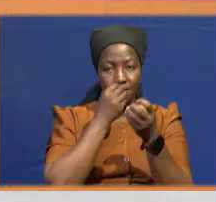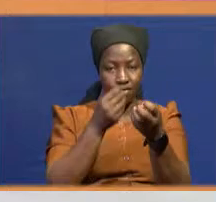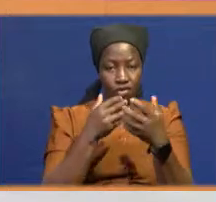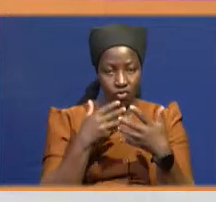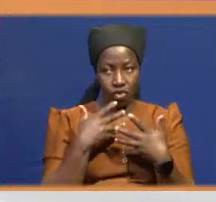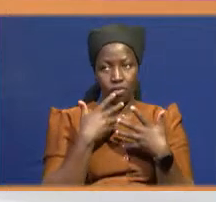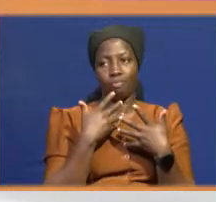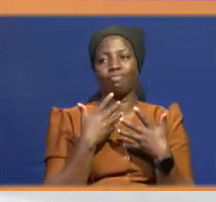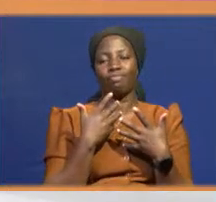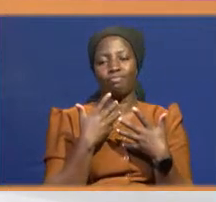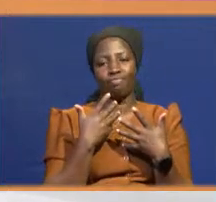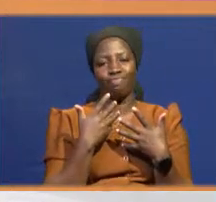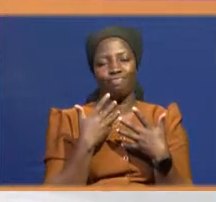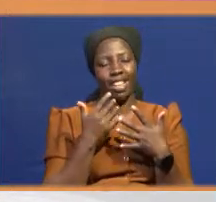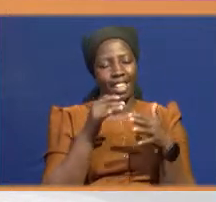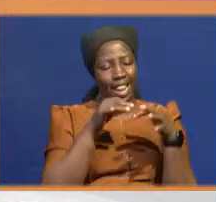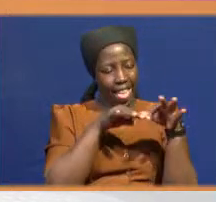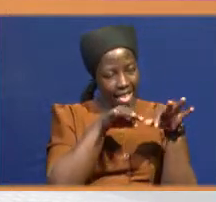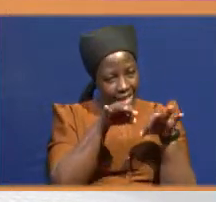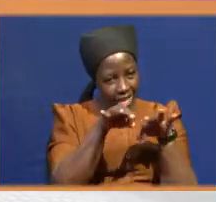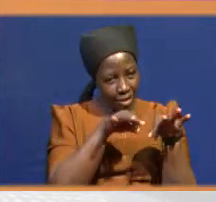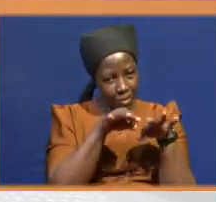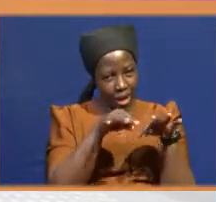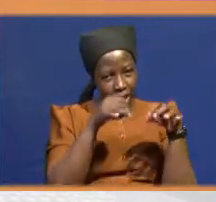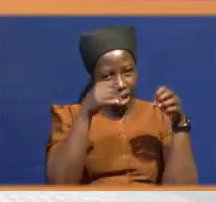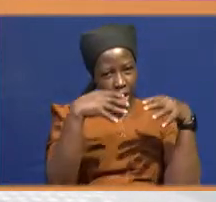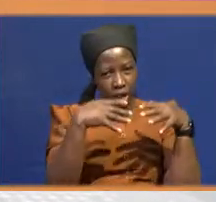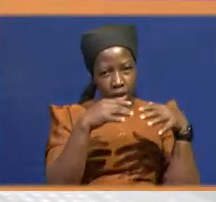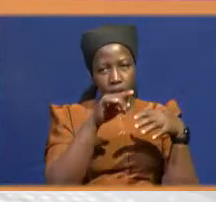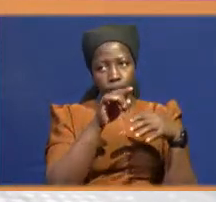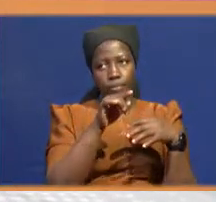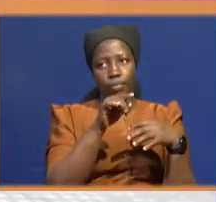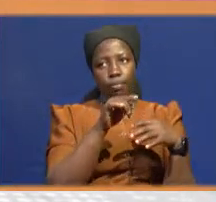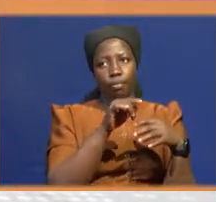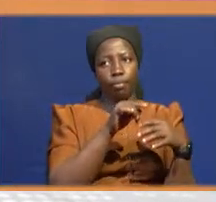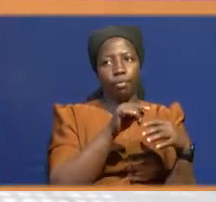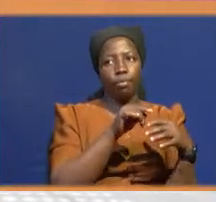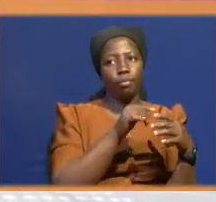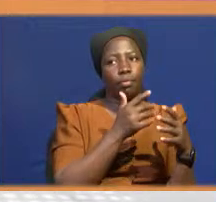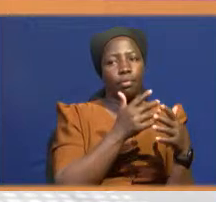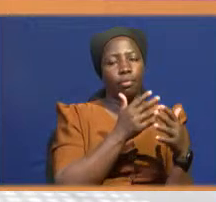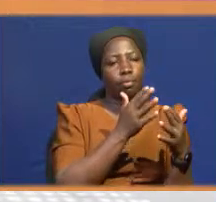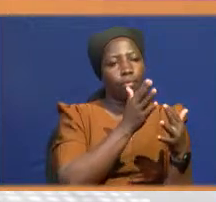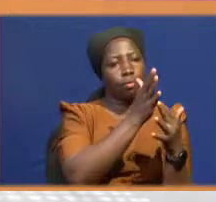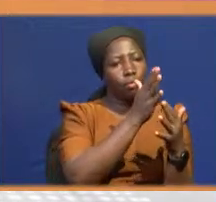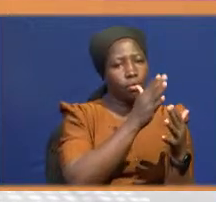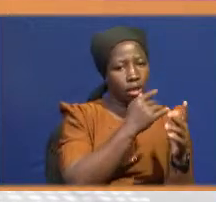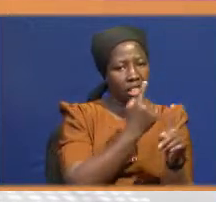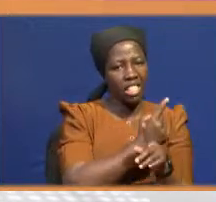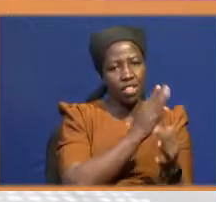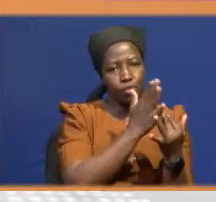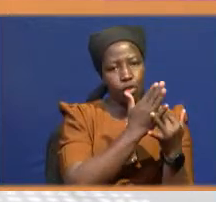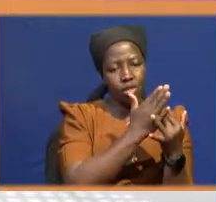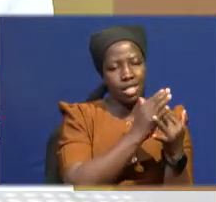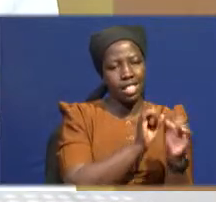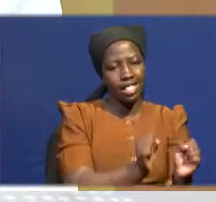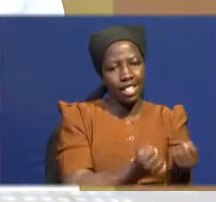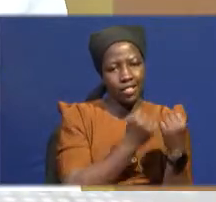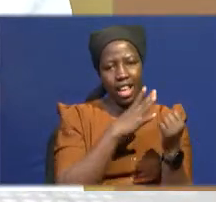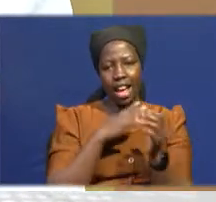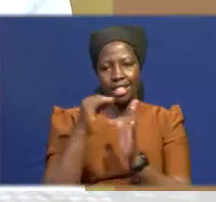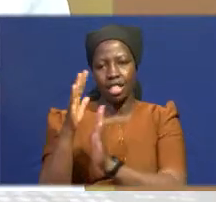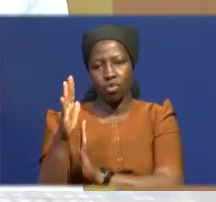details and to clarify it. Mm-hmm. That thin line between safety mm-hmm. and security. Thank you.